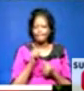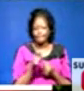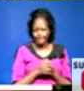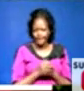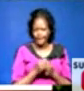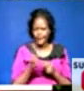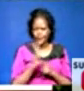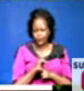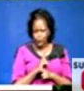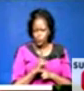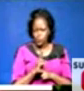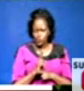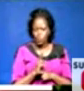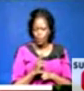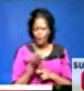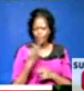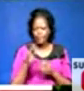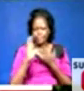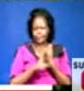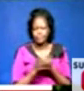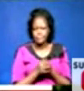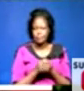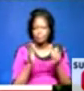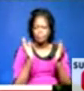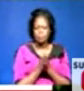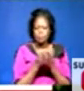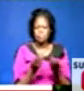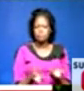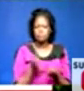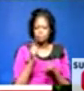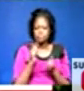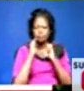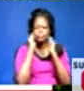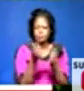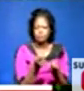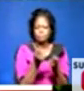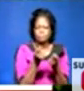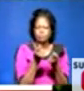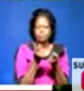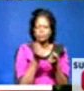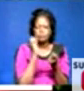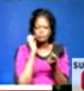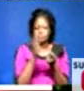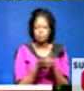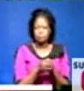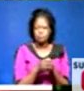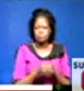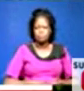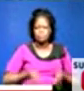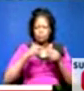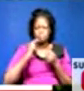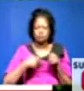single-use carrier bags in our country. And this award is going to really give us more